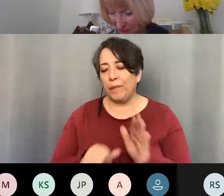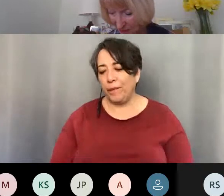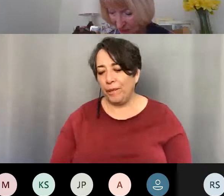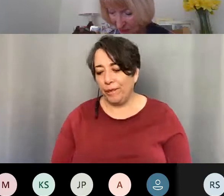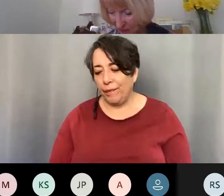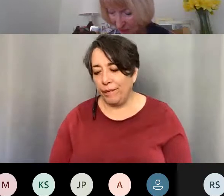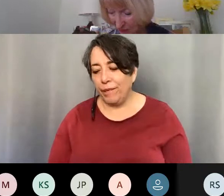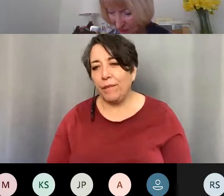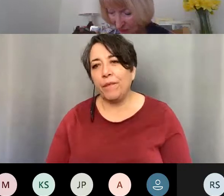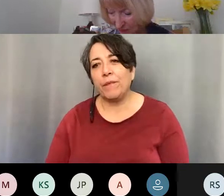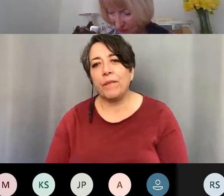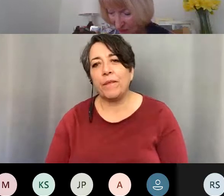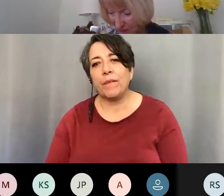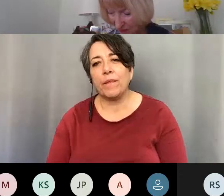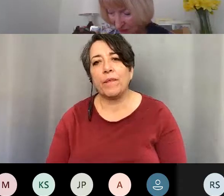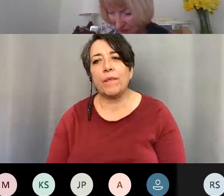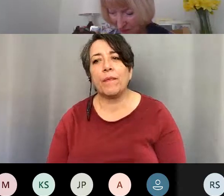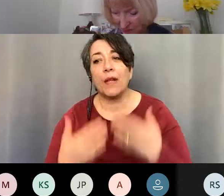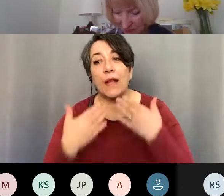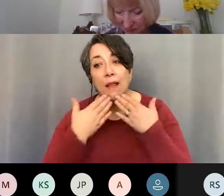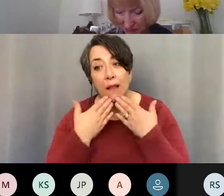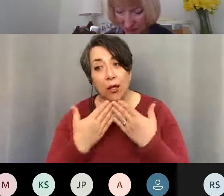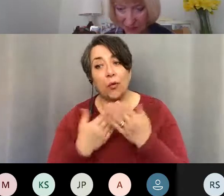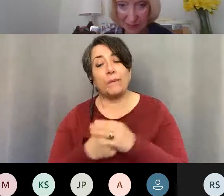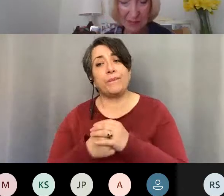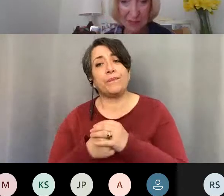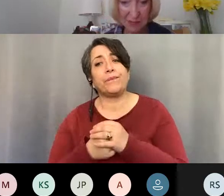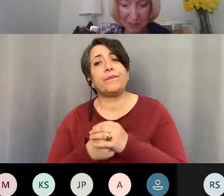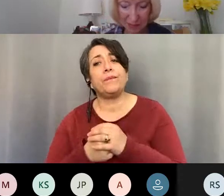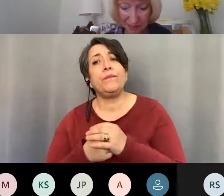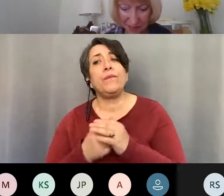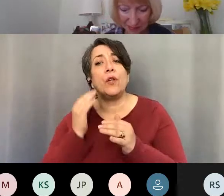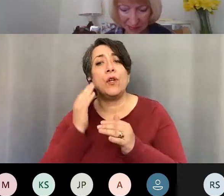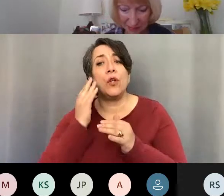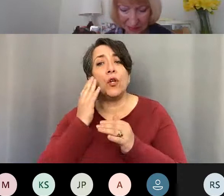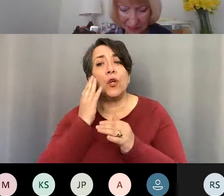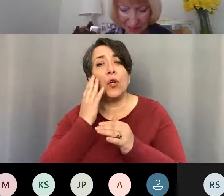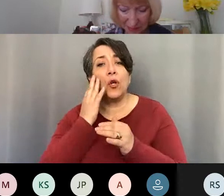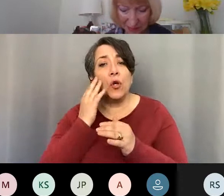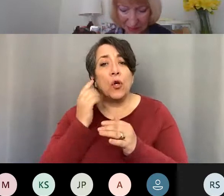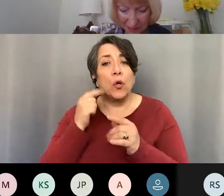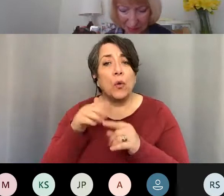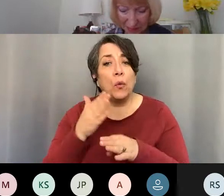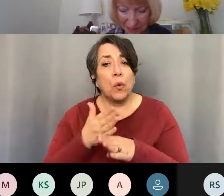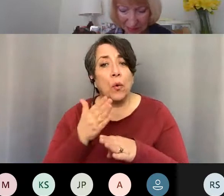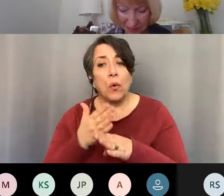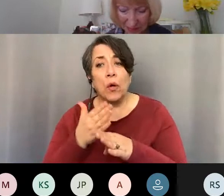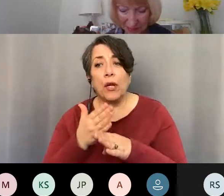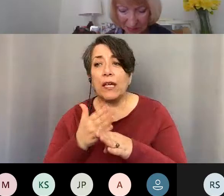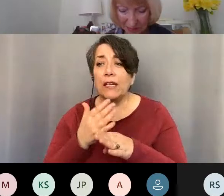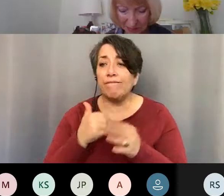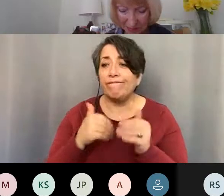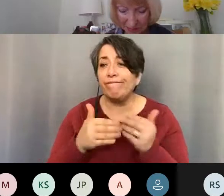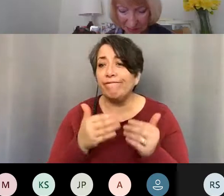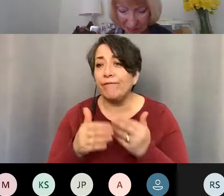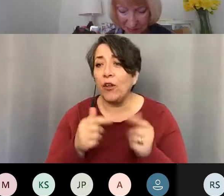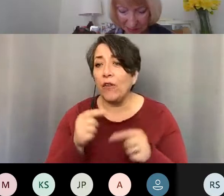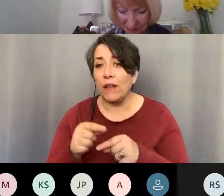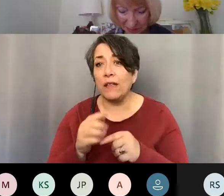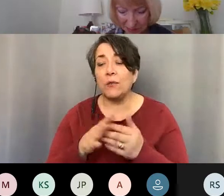Thank you. So when we were working up the processes for this, we were going around that conversation you've just